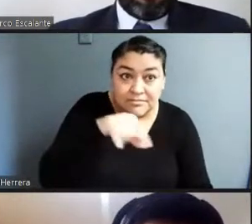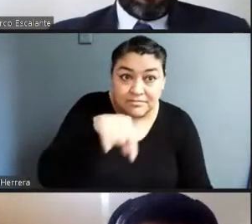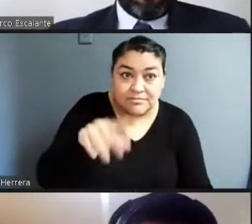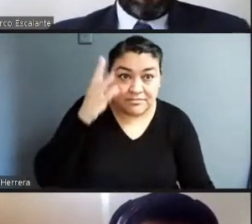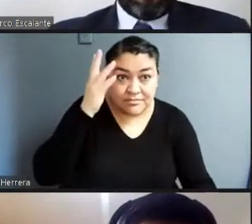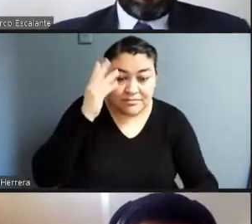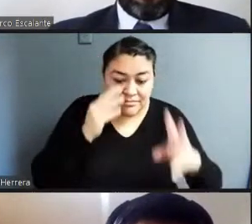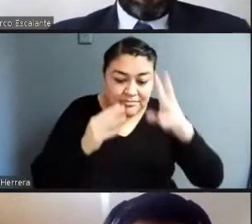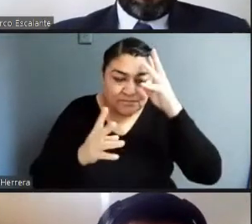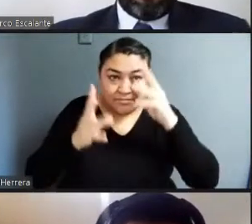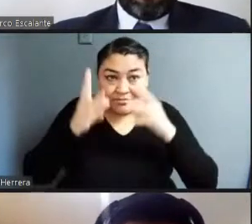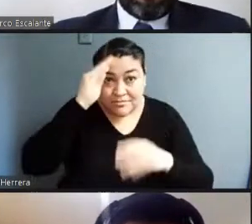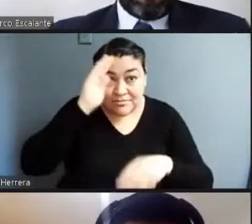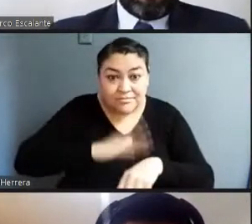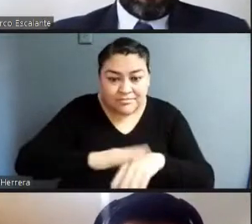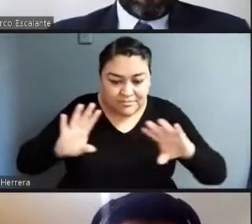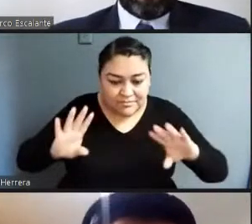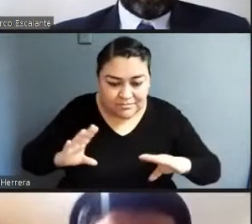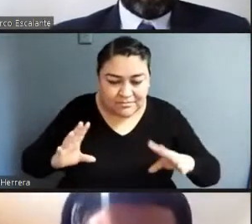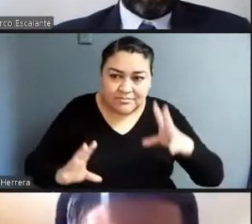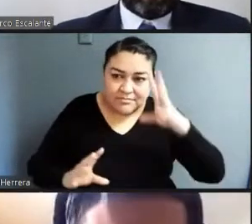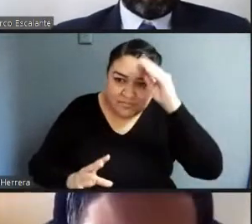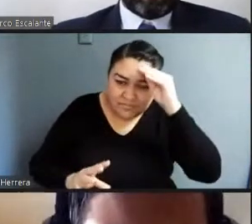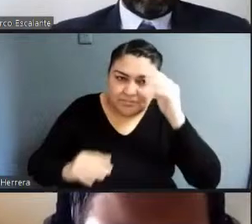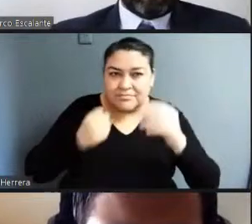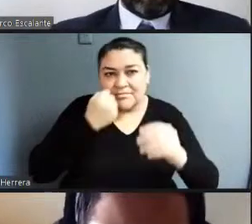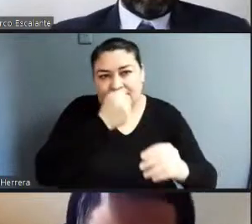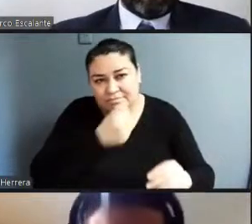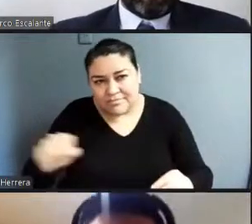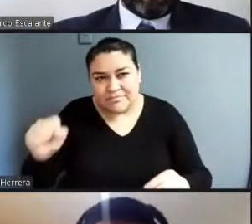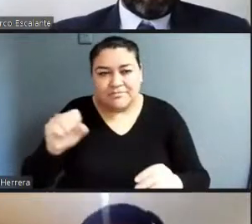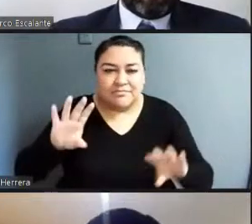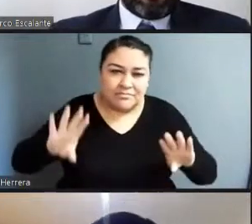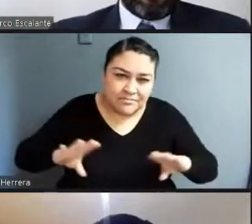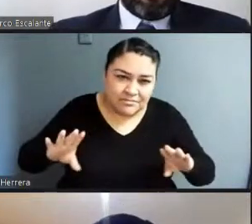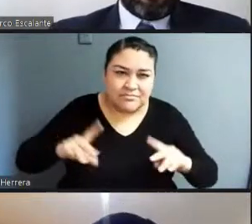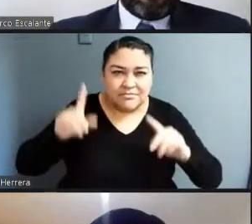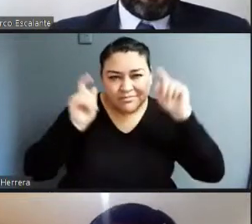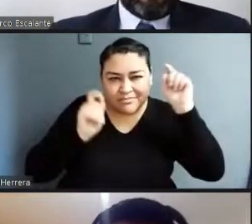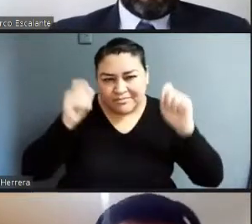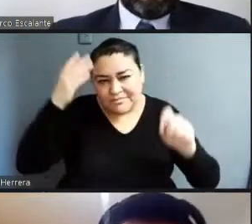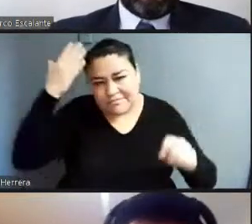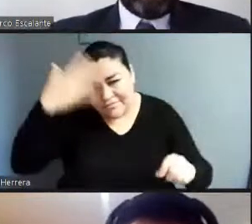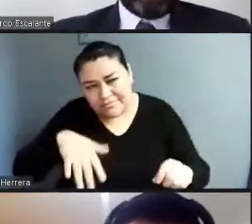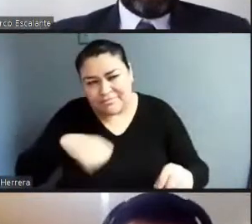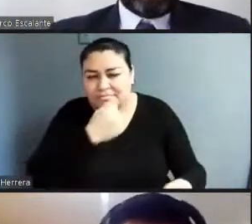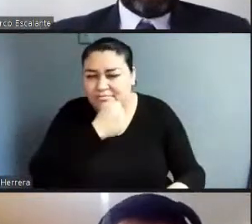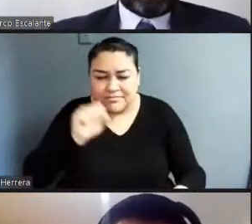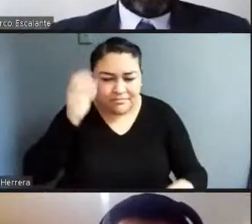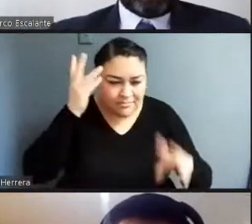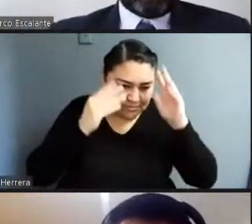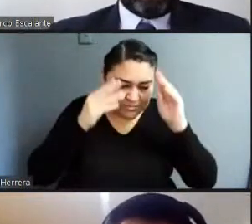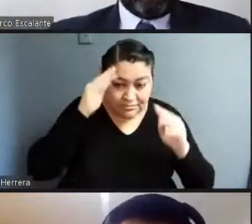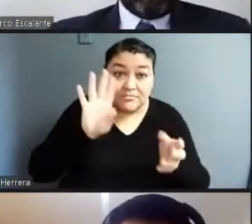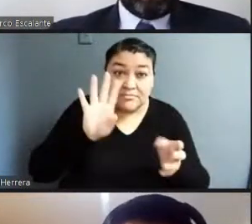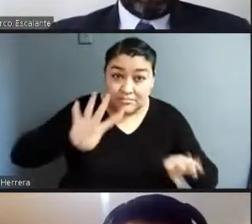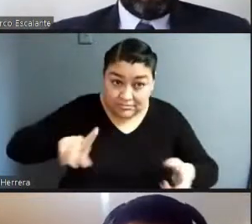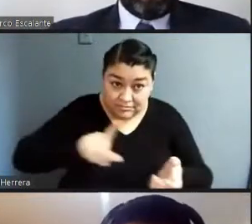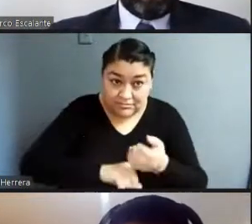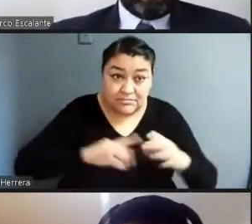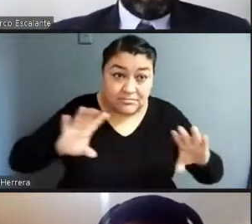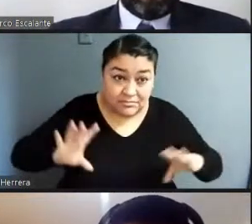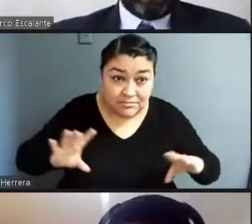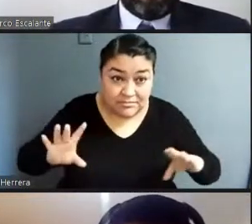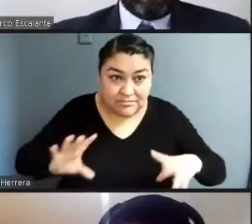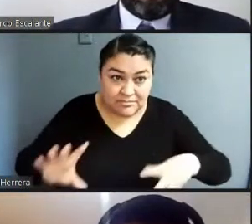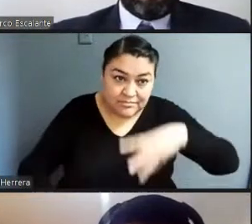through which students can acquire conceptual knowledge, skills, attitudes, abilities, and